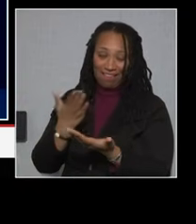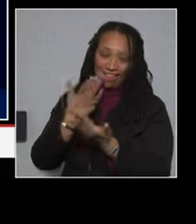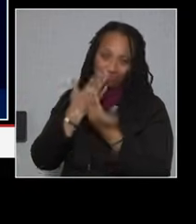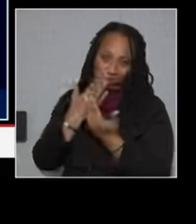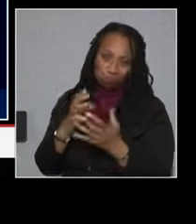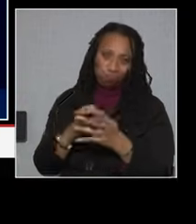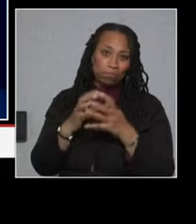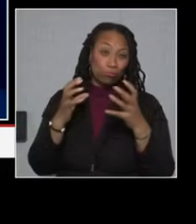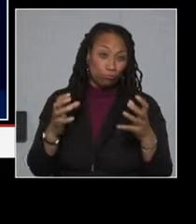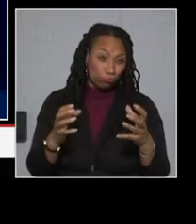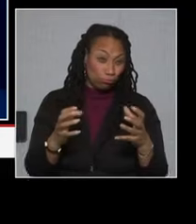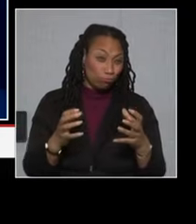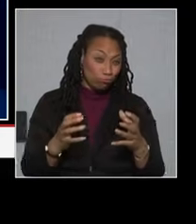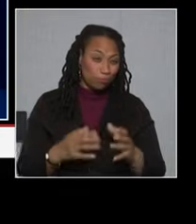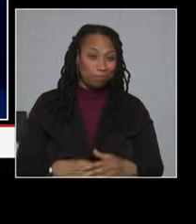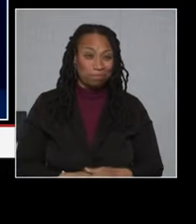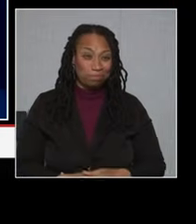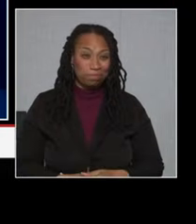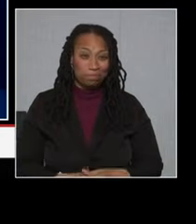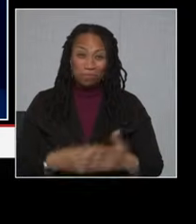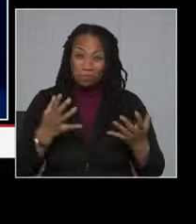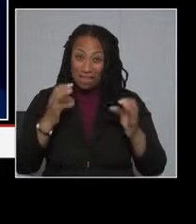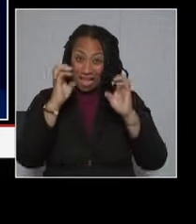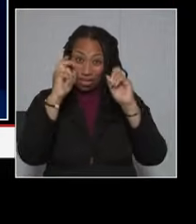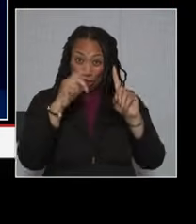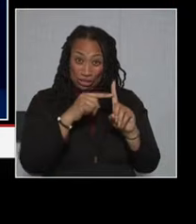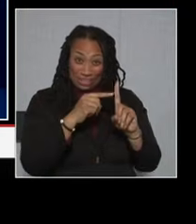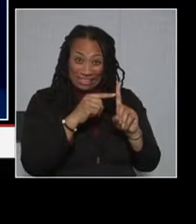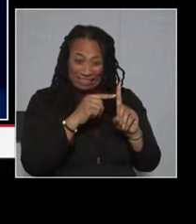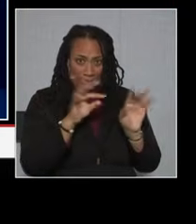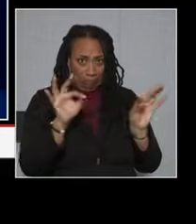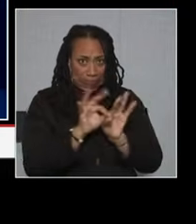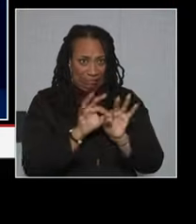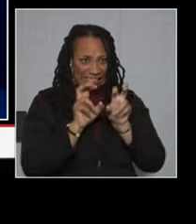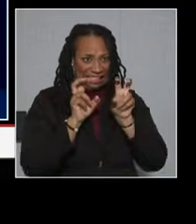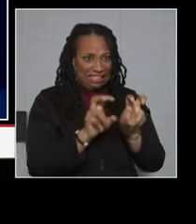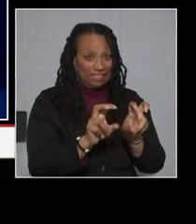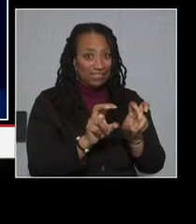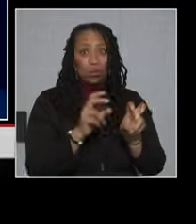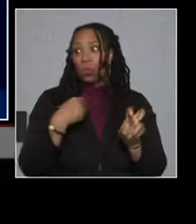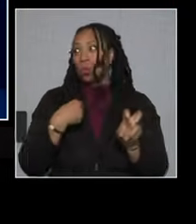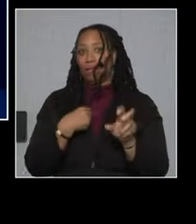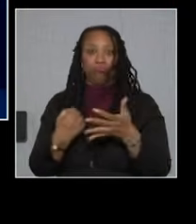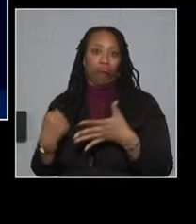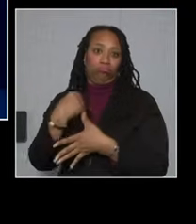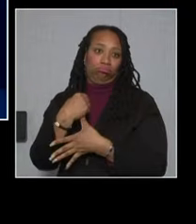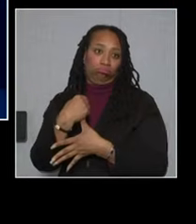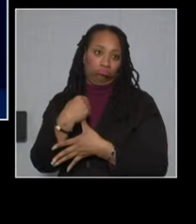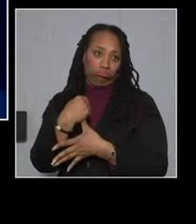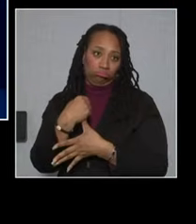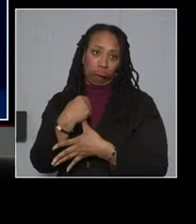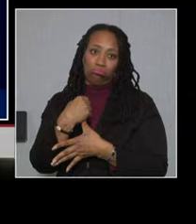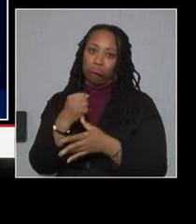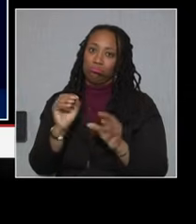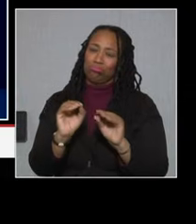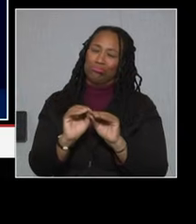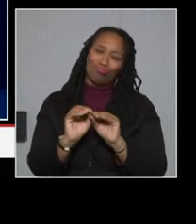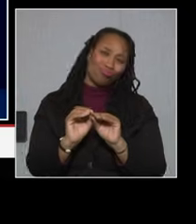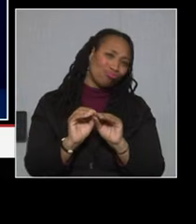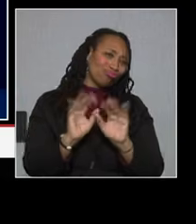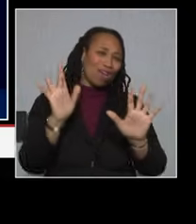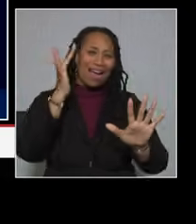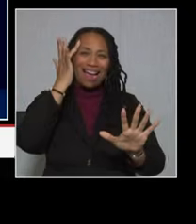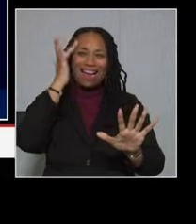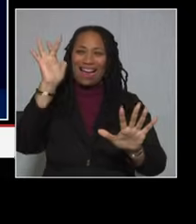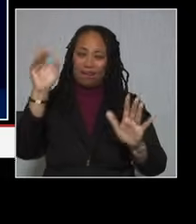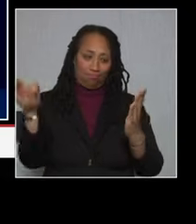spot in our city. Earlier, I guess it was right after or right before the school year started, we